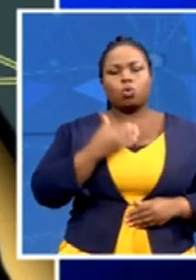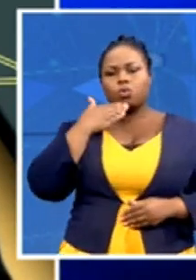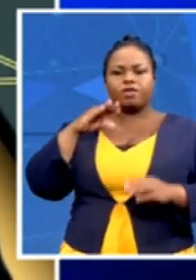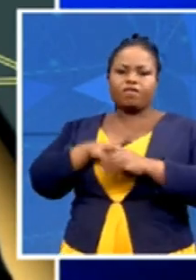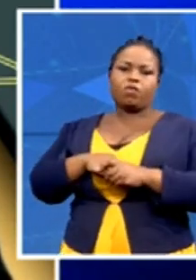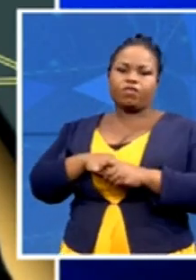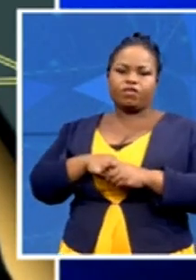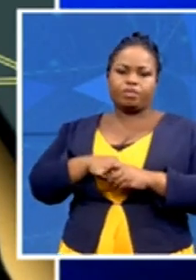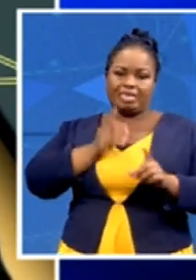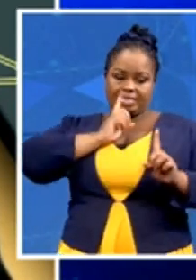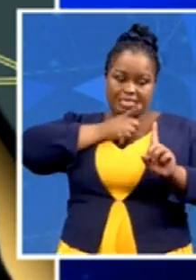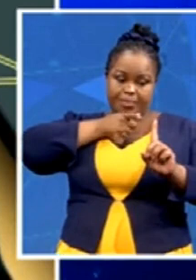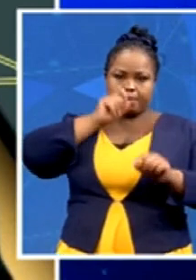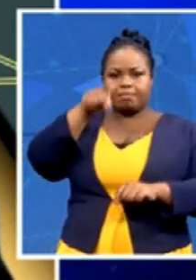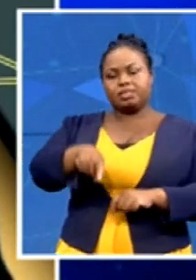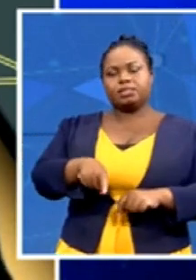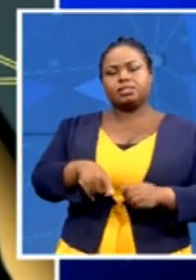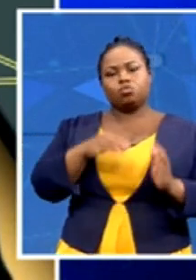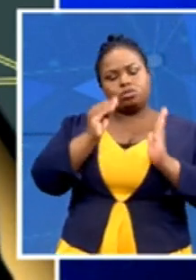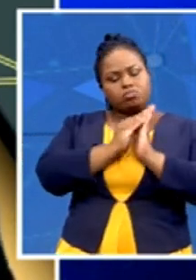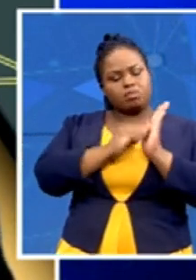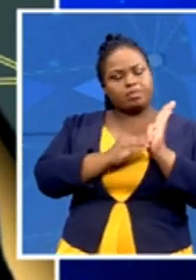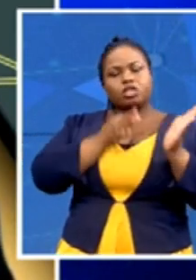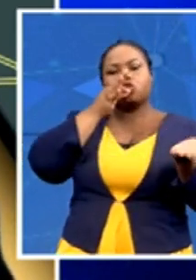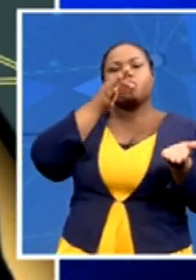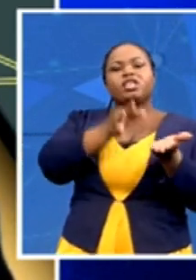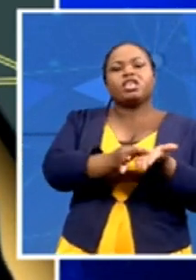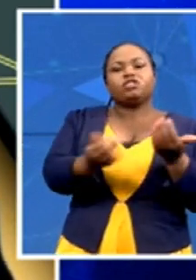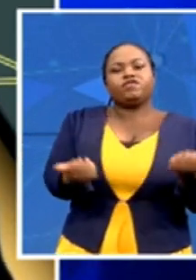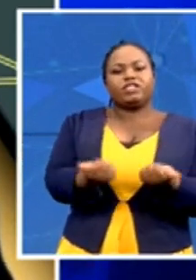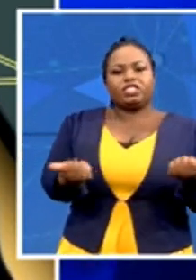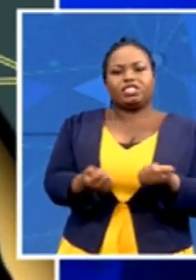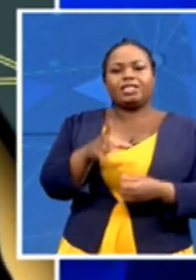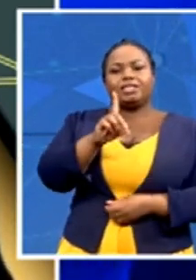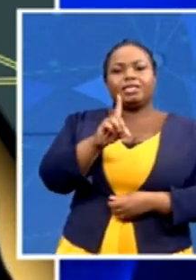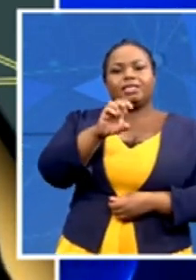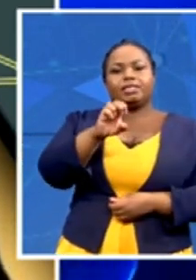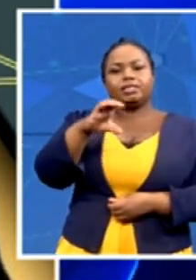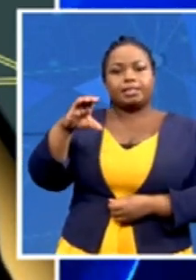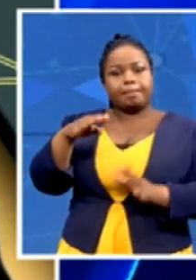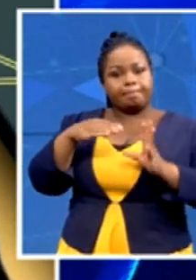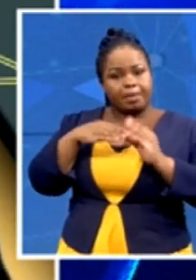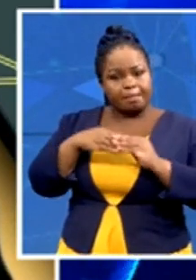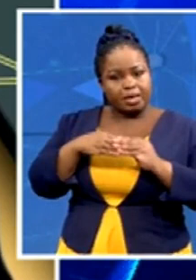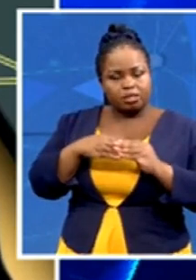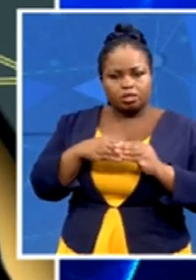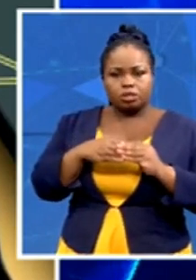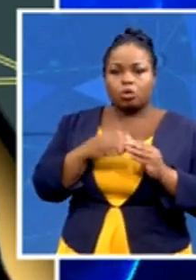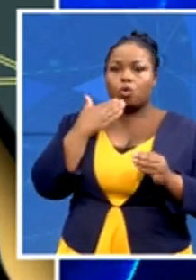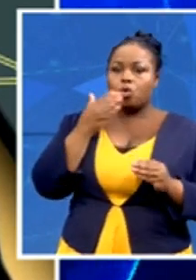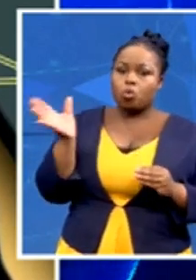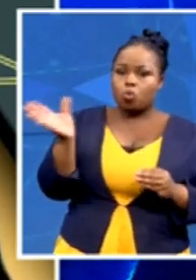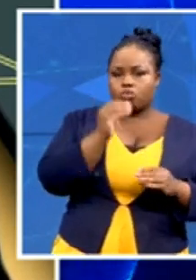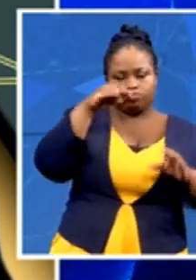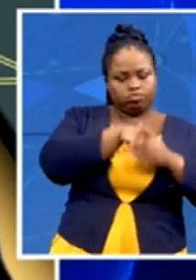I said, all the members of the BEC that was involved in the allocation of this contract are going to be